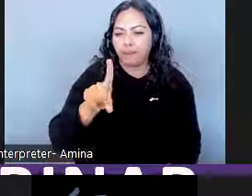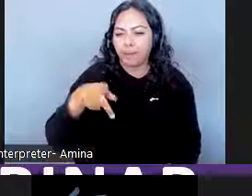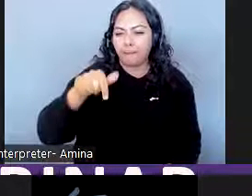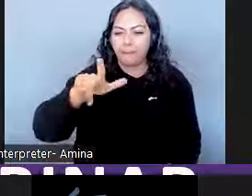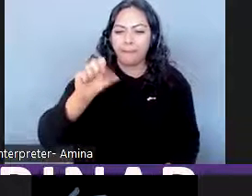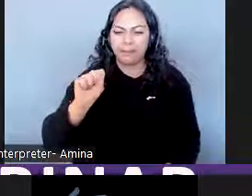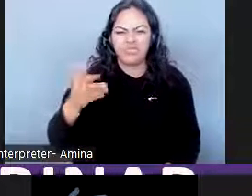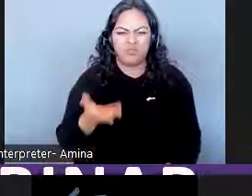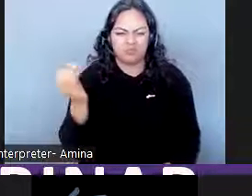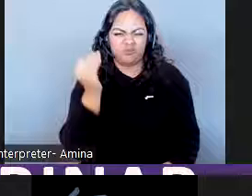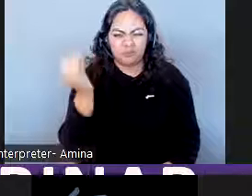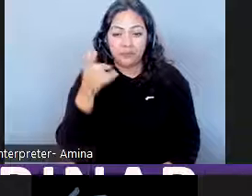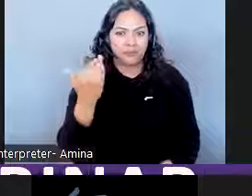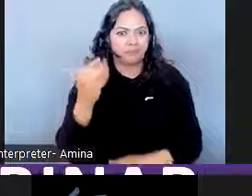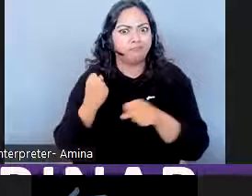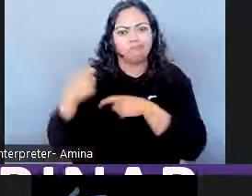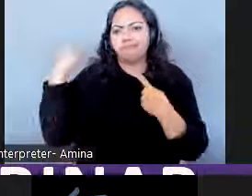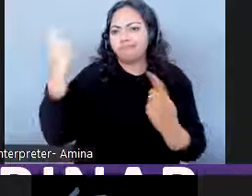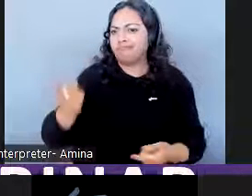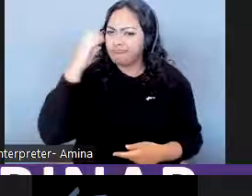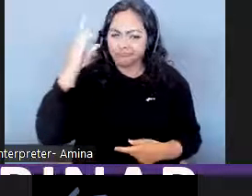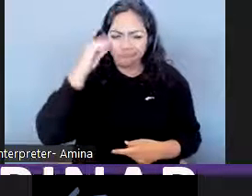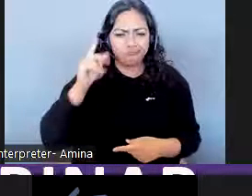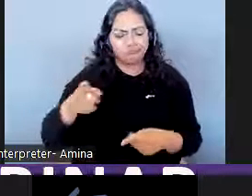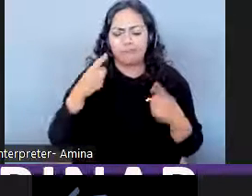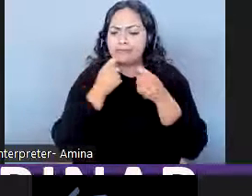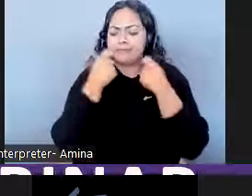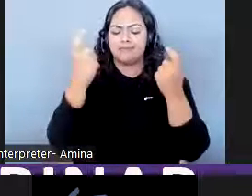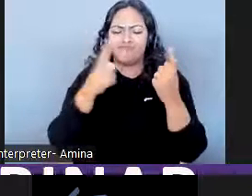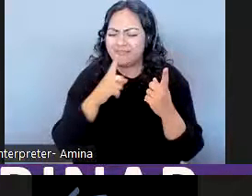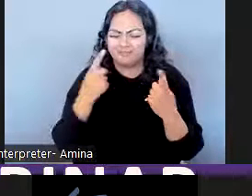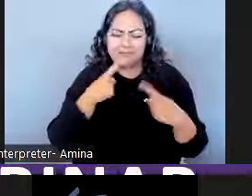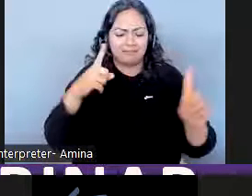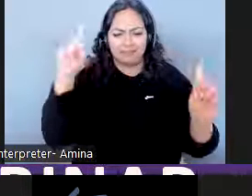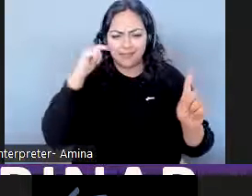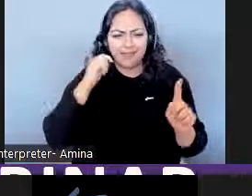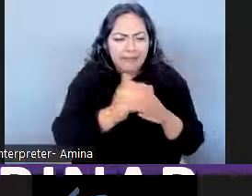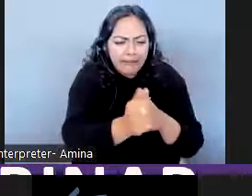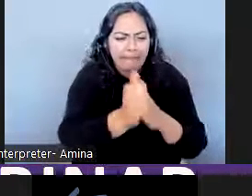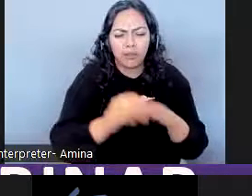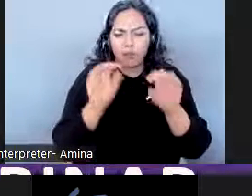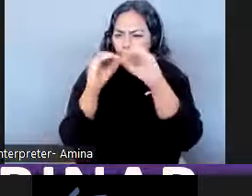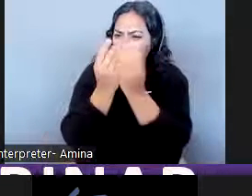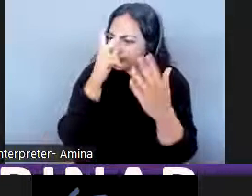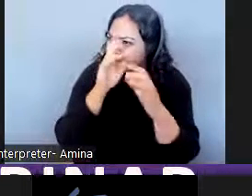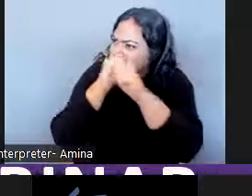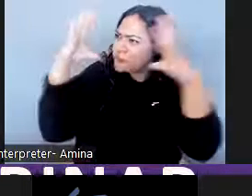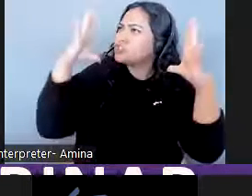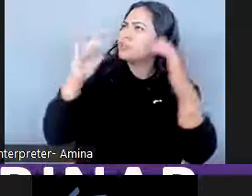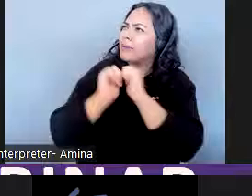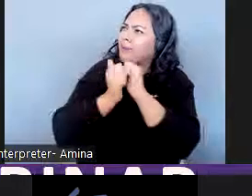years of experience and a track record of success leading organizational visions while cultivating